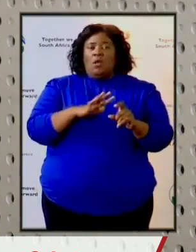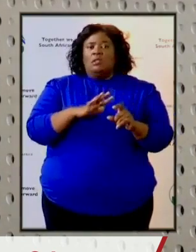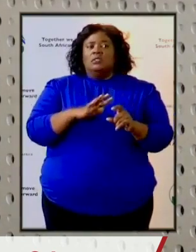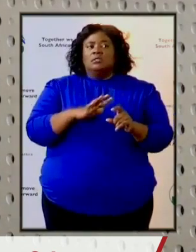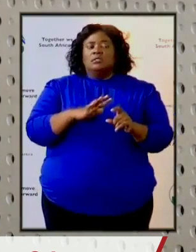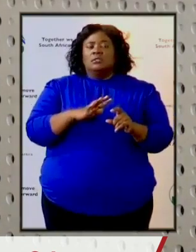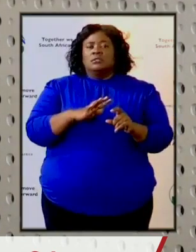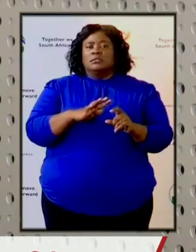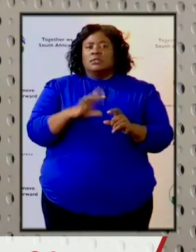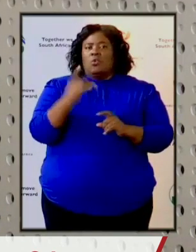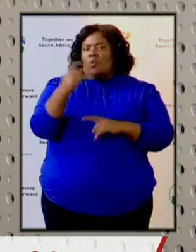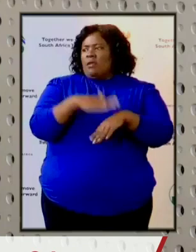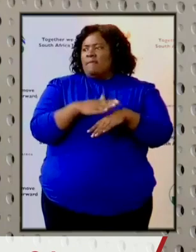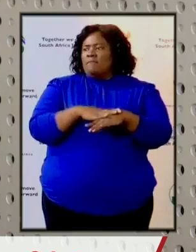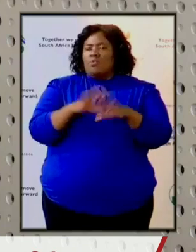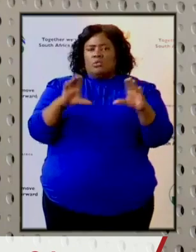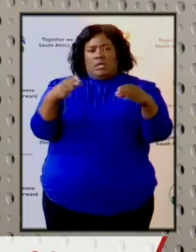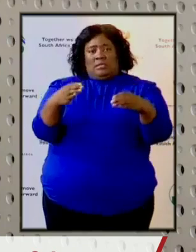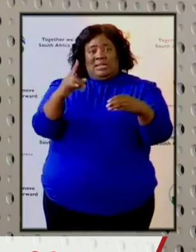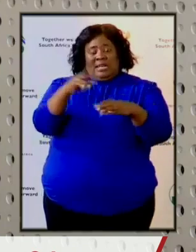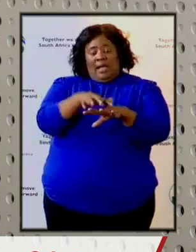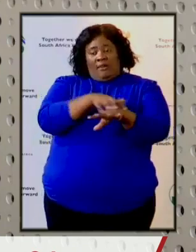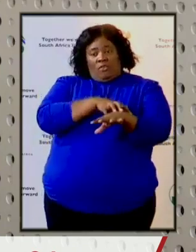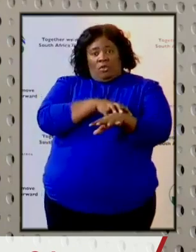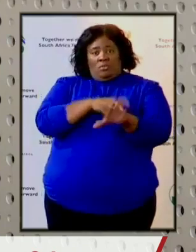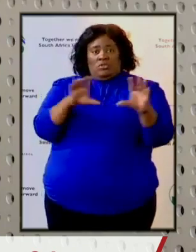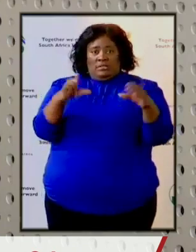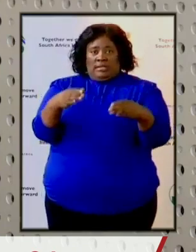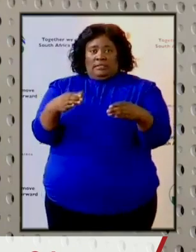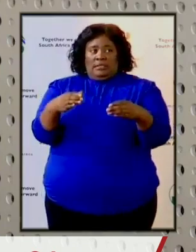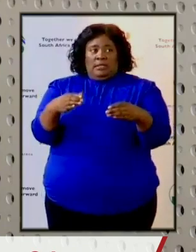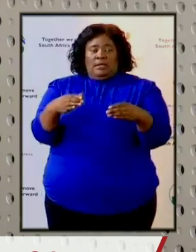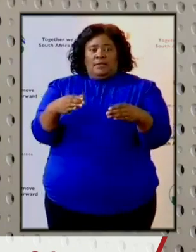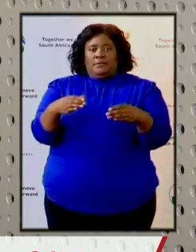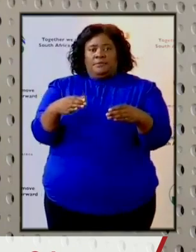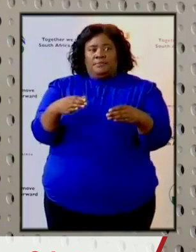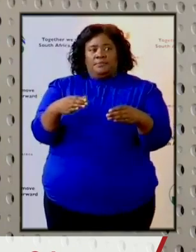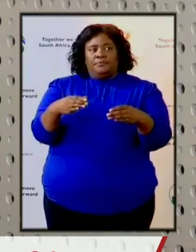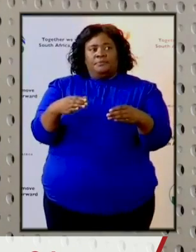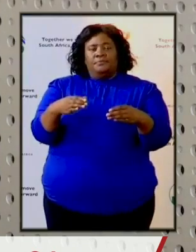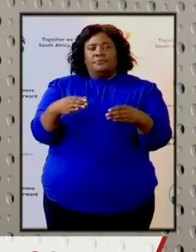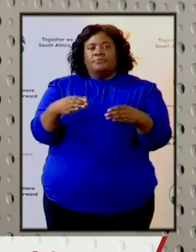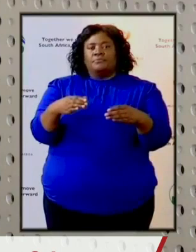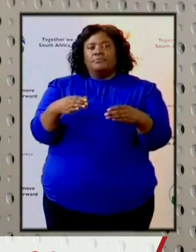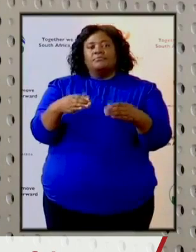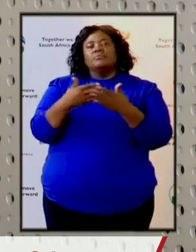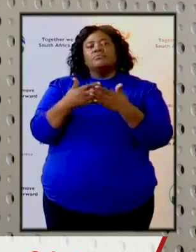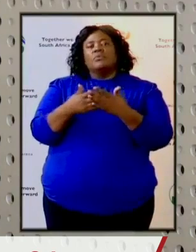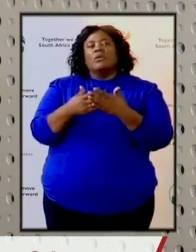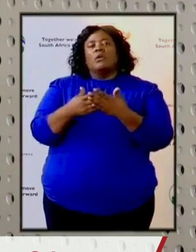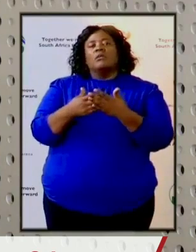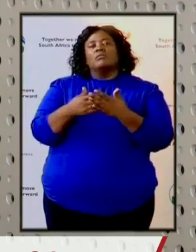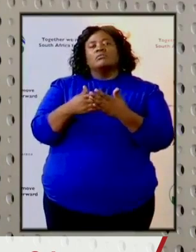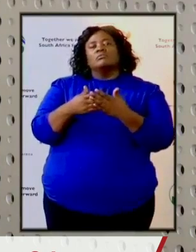one sector, the agriculture sector. So that's his Togo. You just speak to that sector for a few